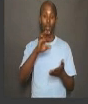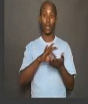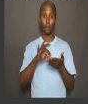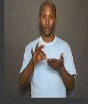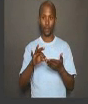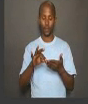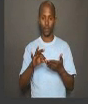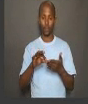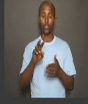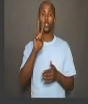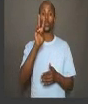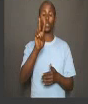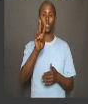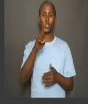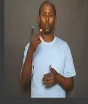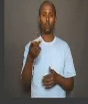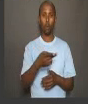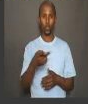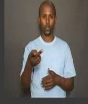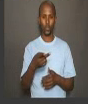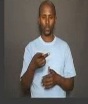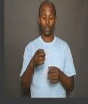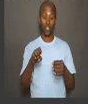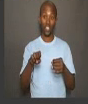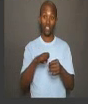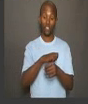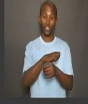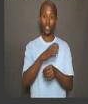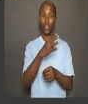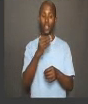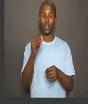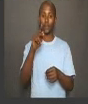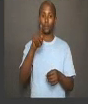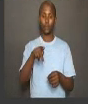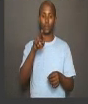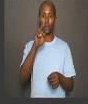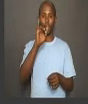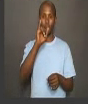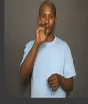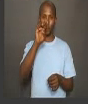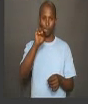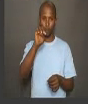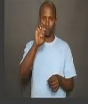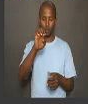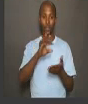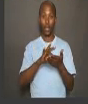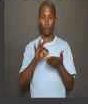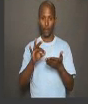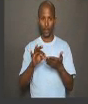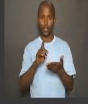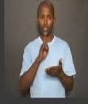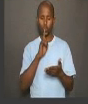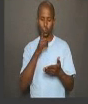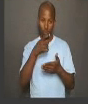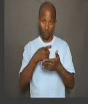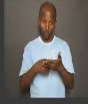2 is both even and a prime number, so the truth